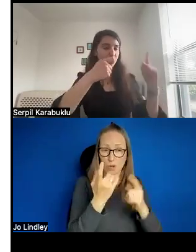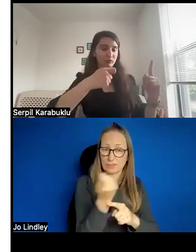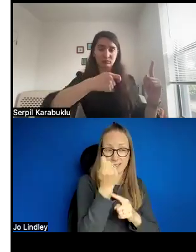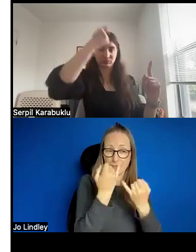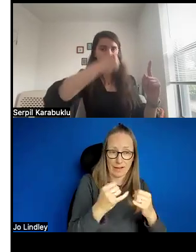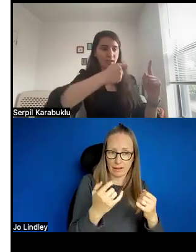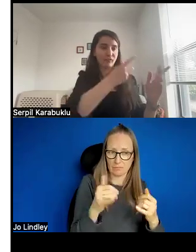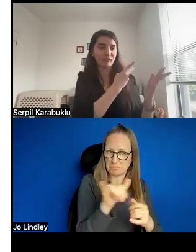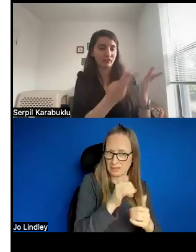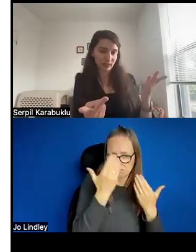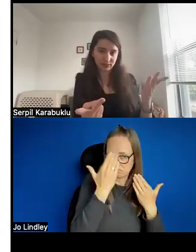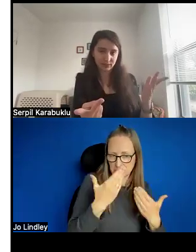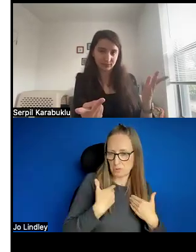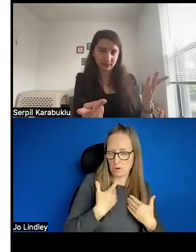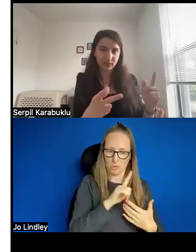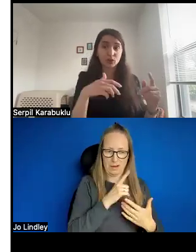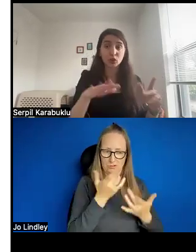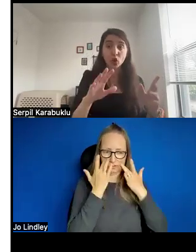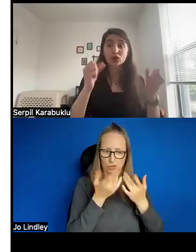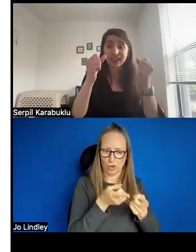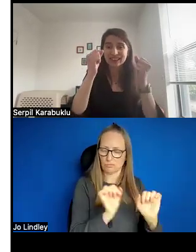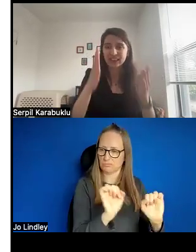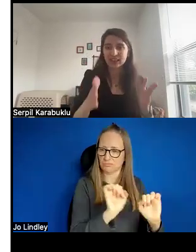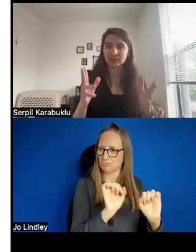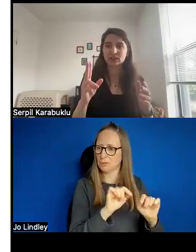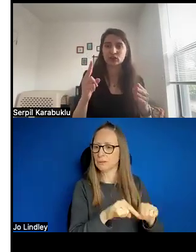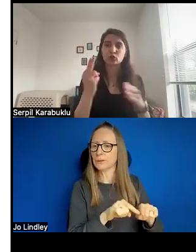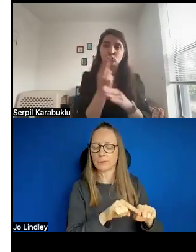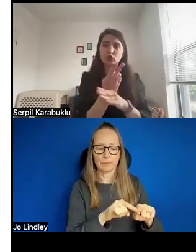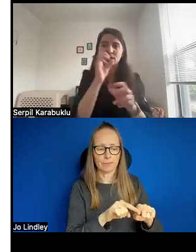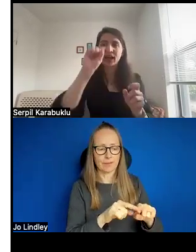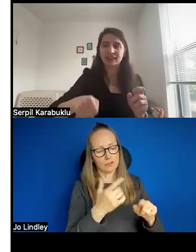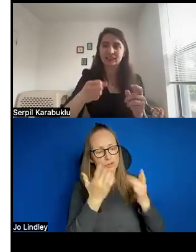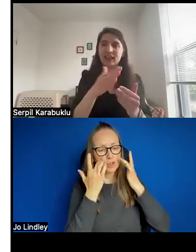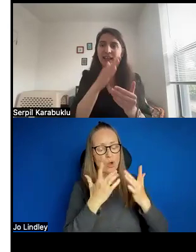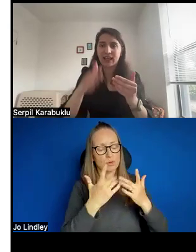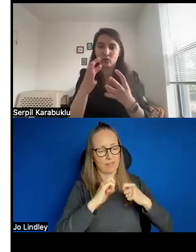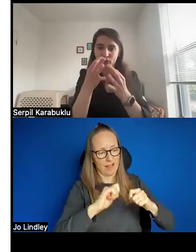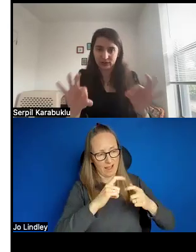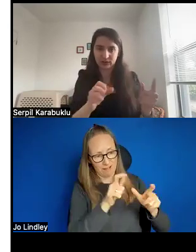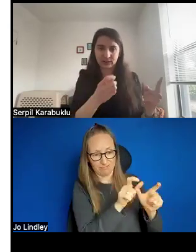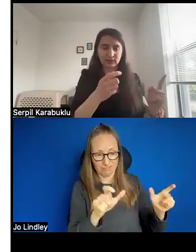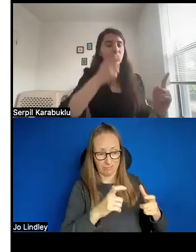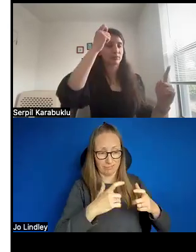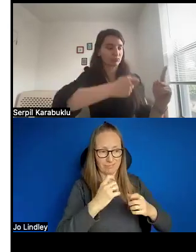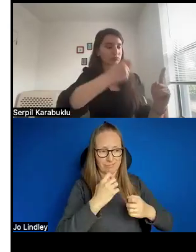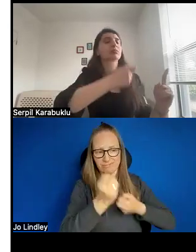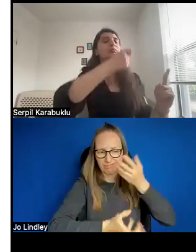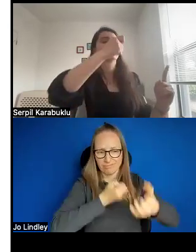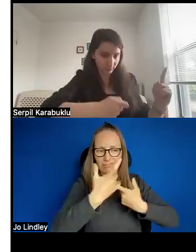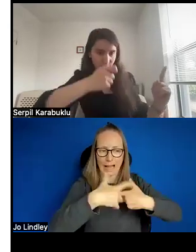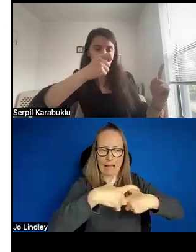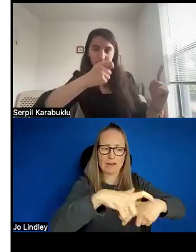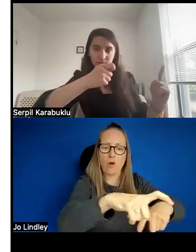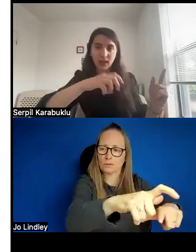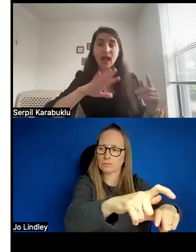failure. It only shows us signer is still continuing their sentence or discourse. Second sentence, following